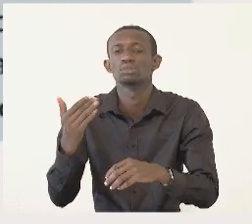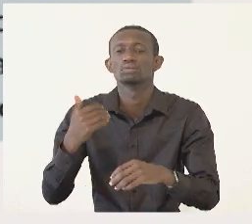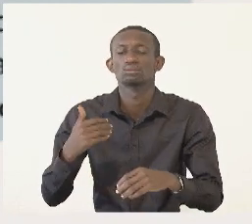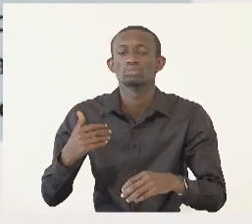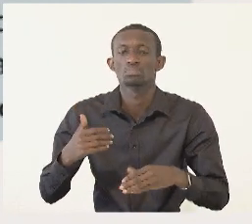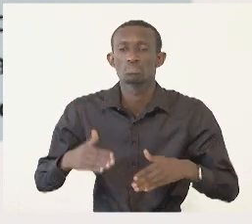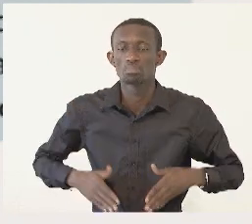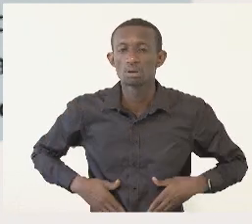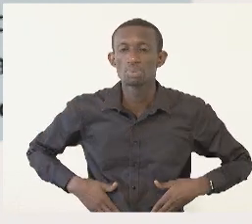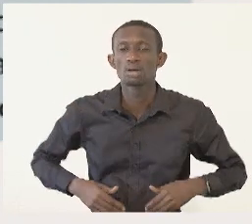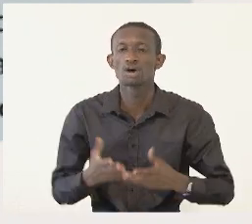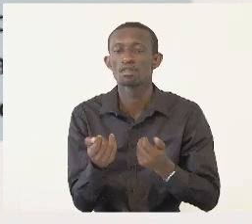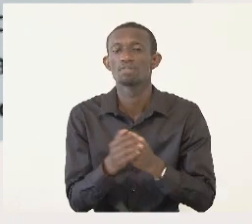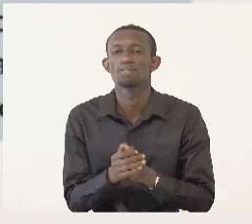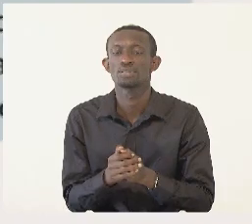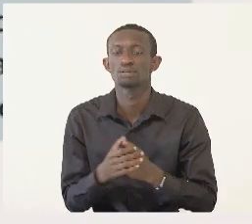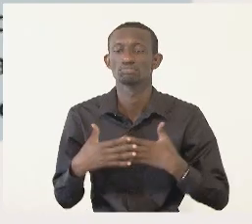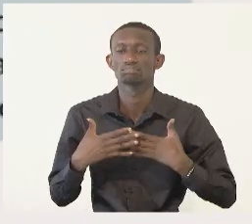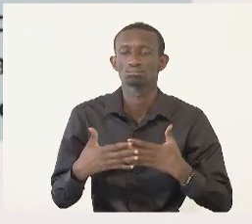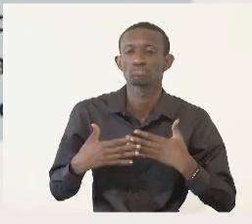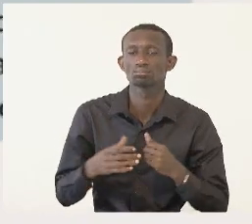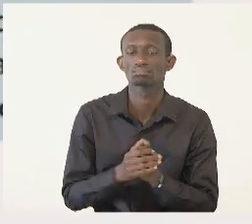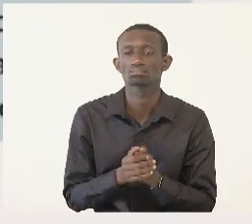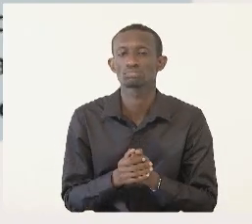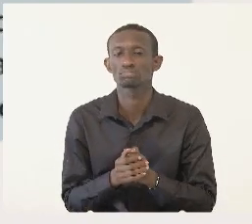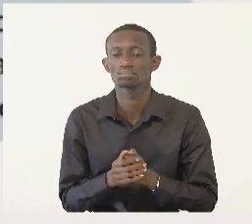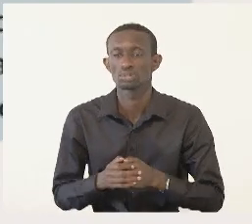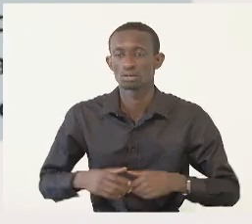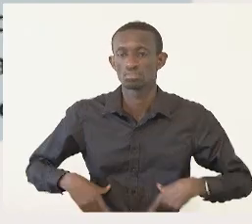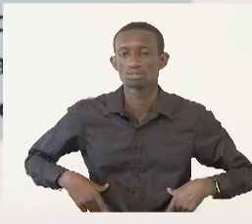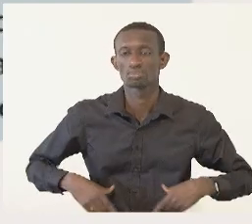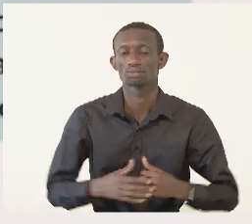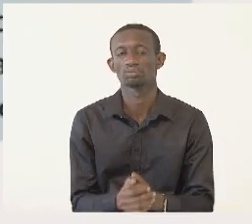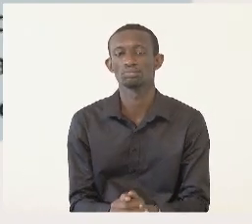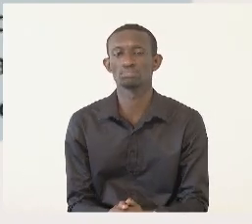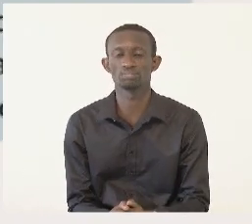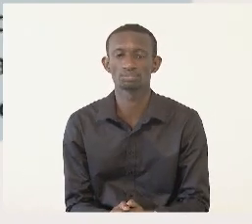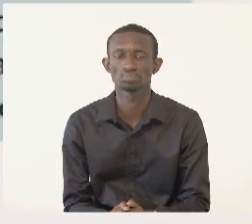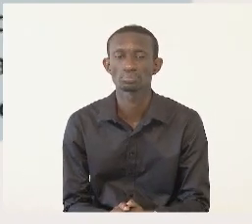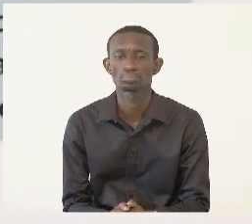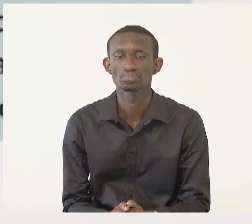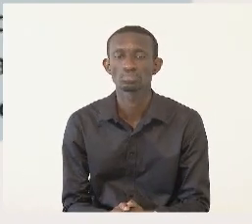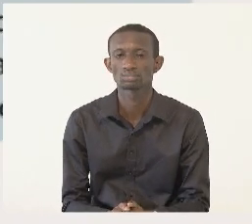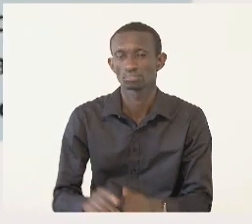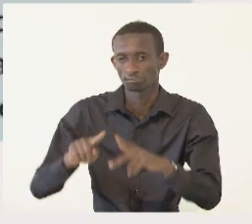kidney, we have the lungs, as well as the liver. So let's start with the skin. What are the